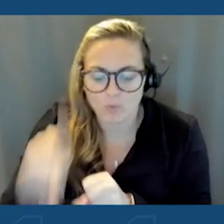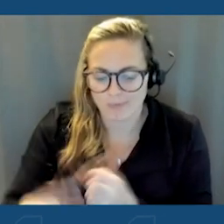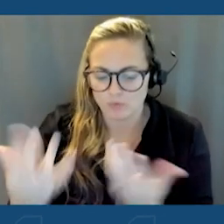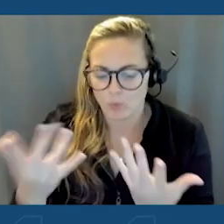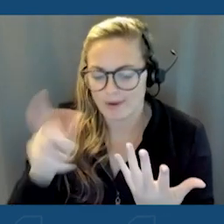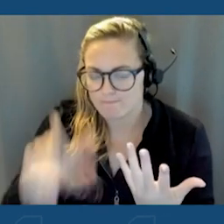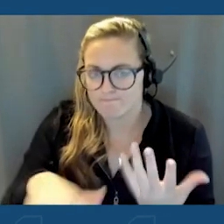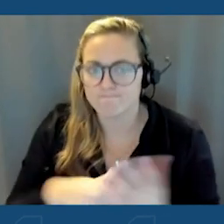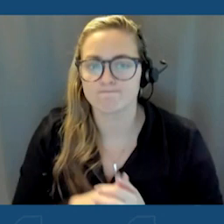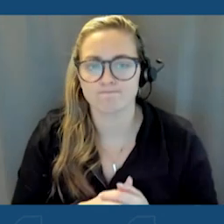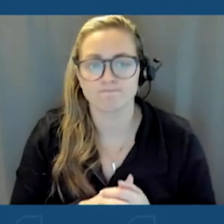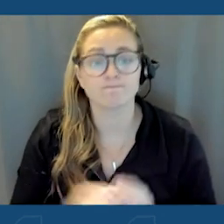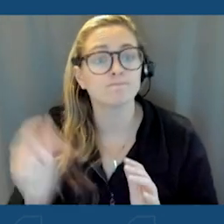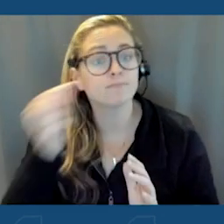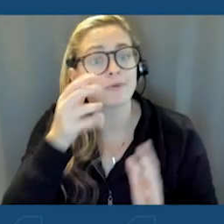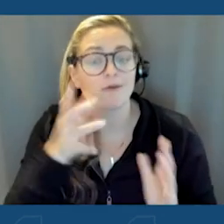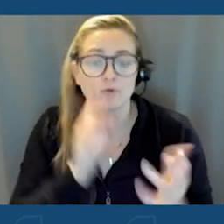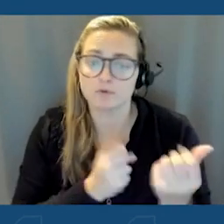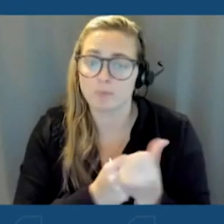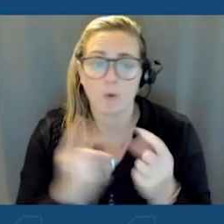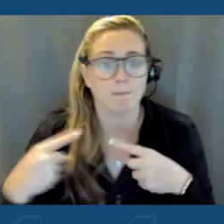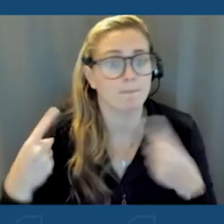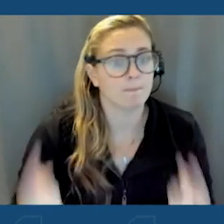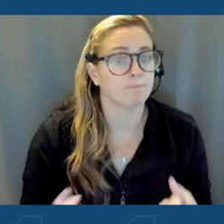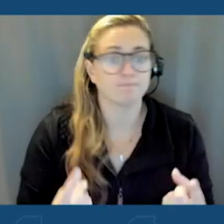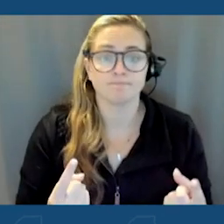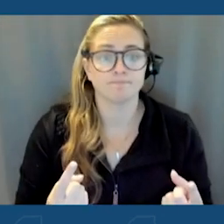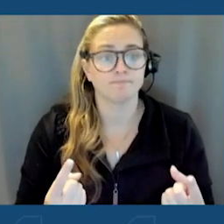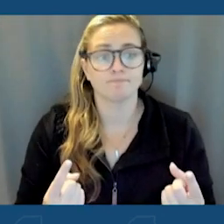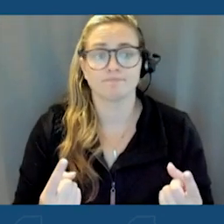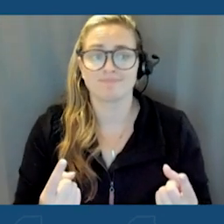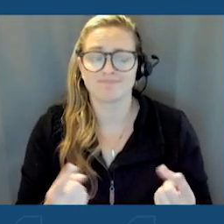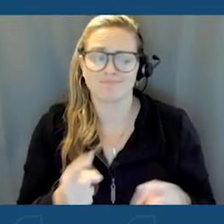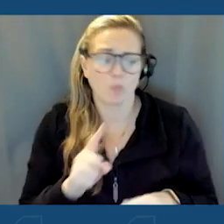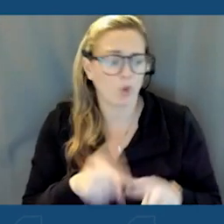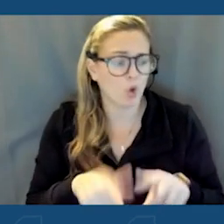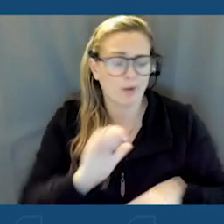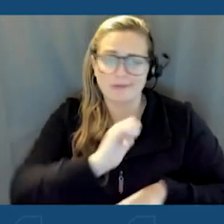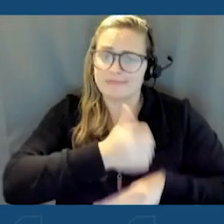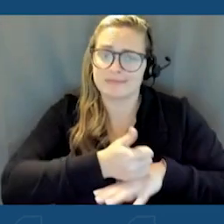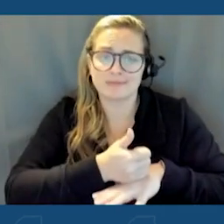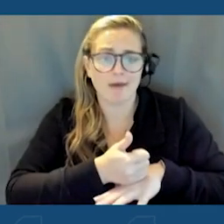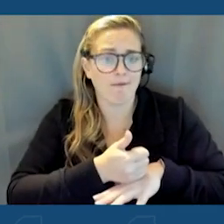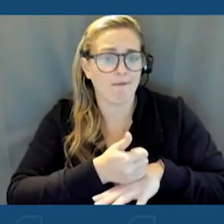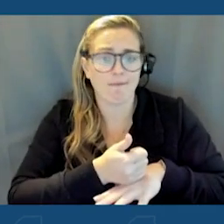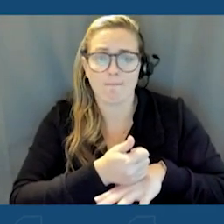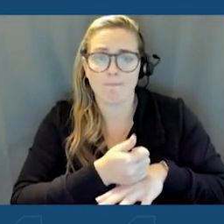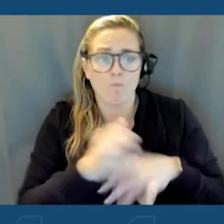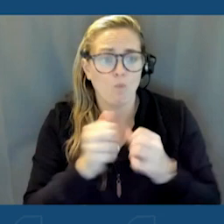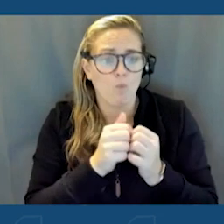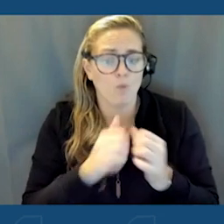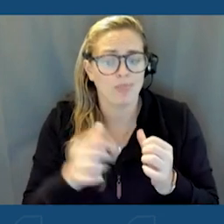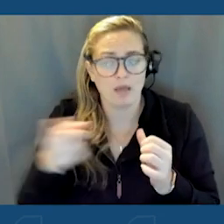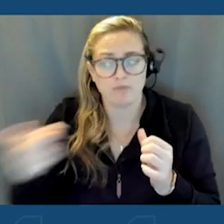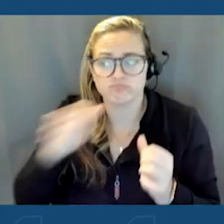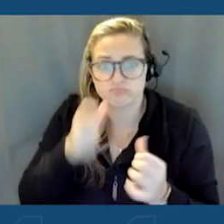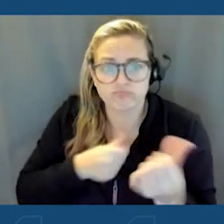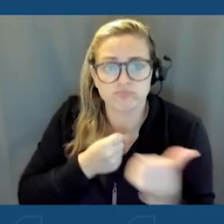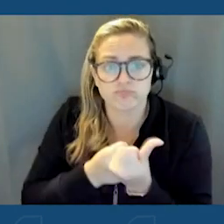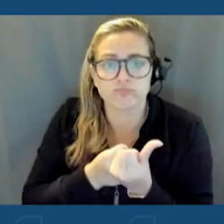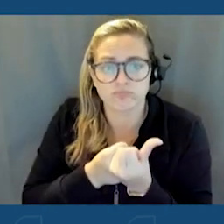has been fantastically supportive. We could not have stood up this unit with these people and these resources if it wasn't for the governor's